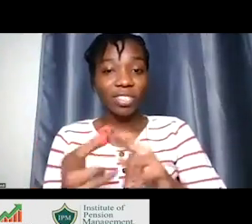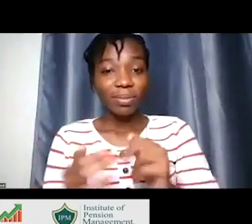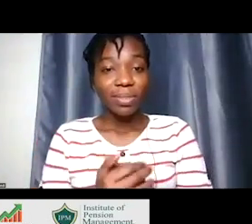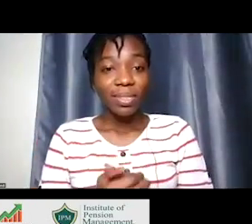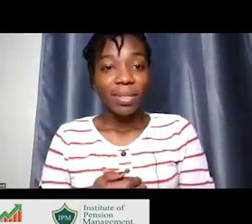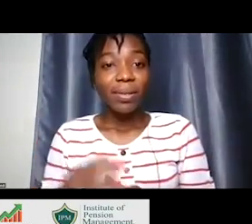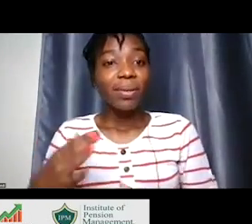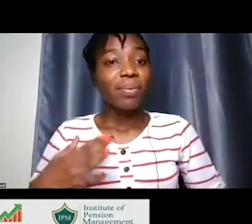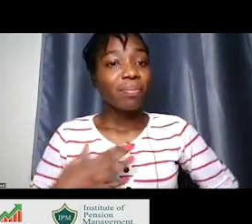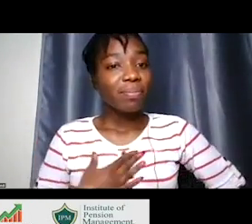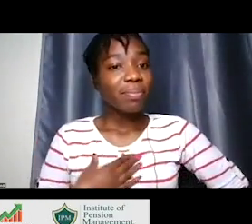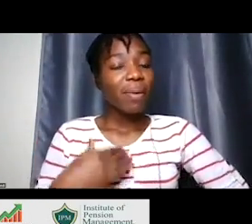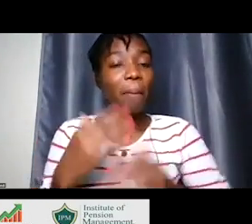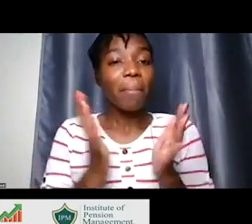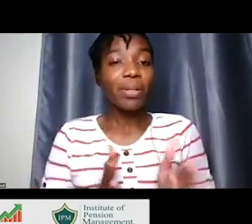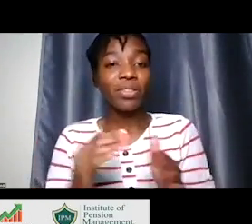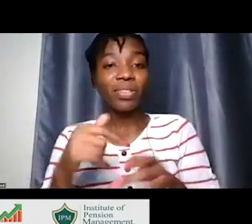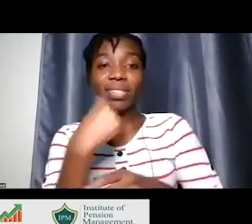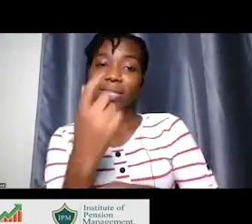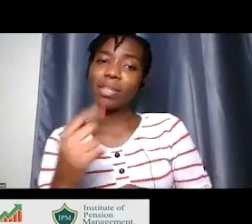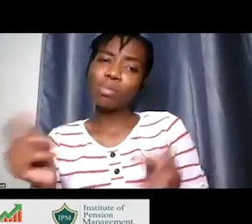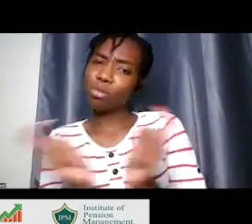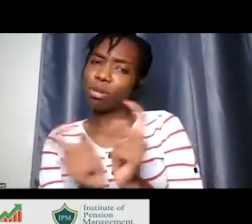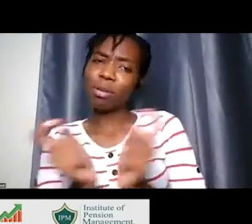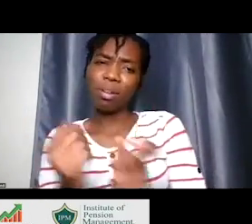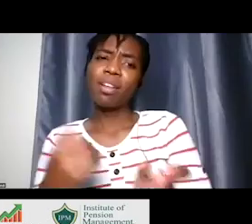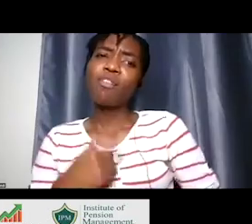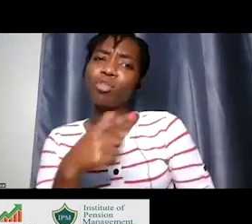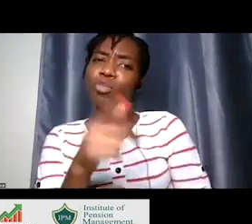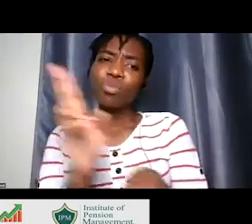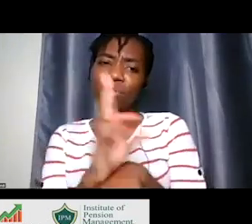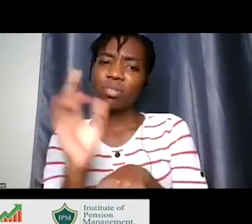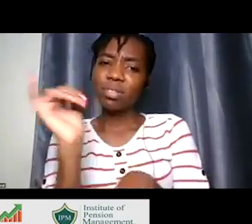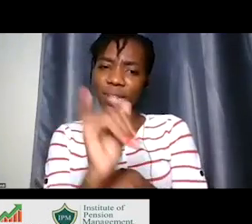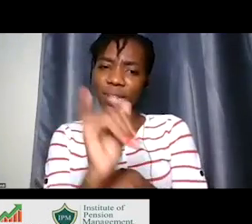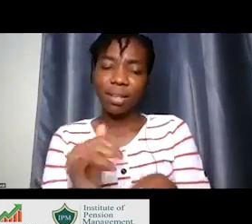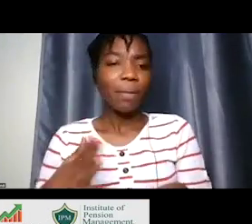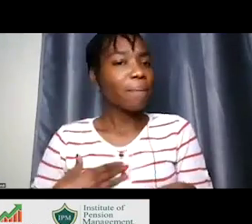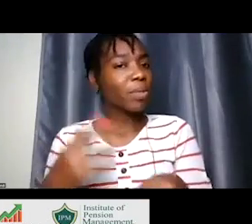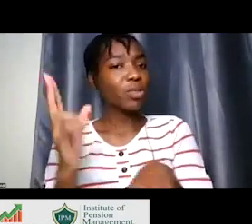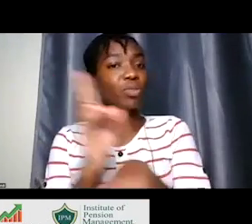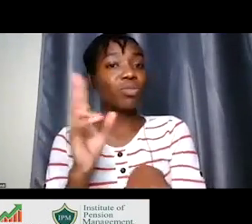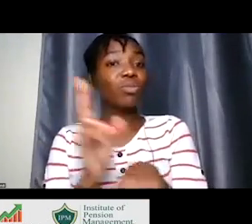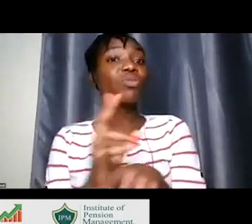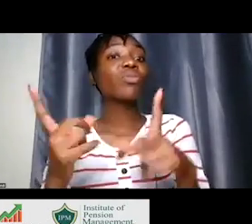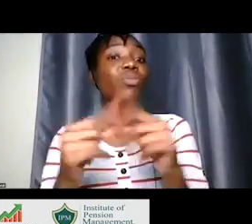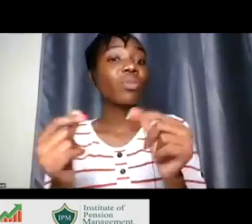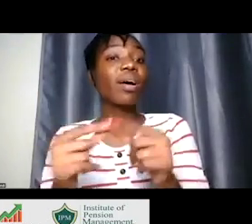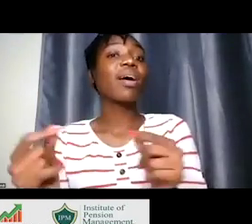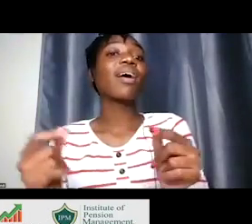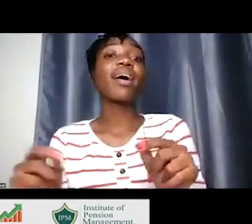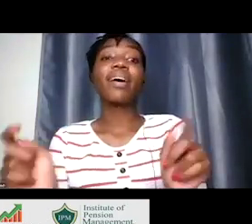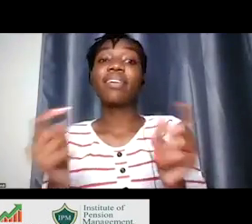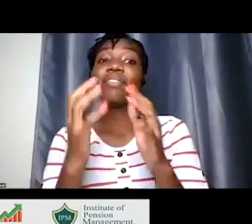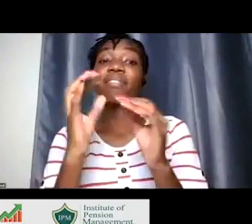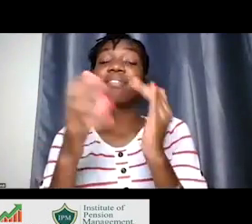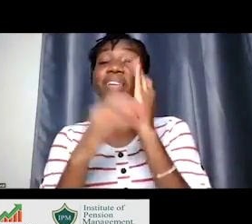them by using that. I really apologize. I was just using a trending word. And yes.